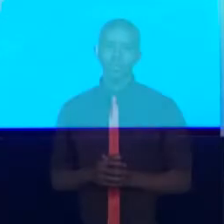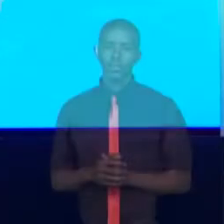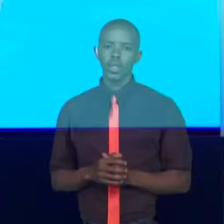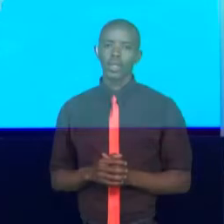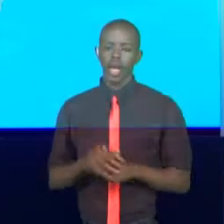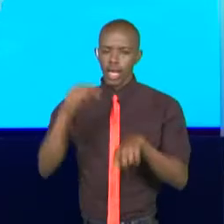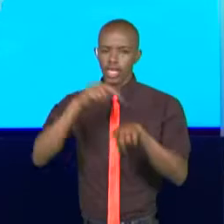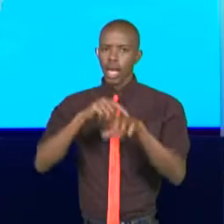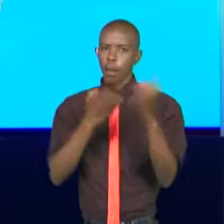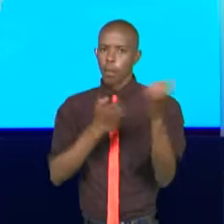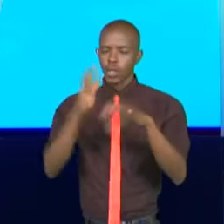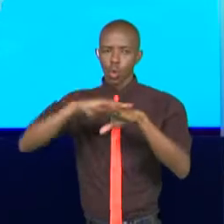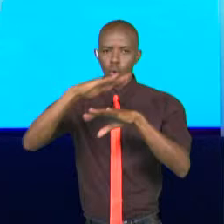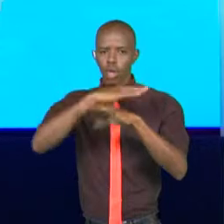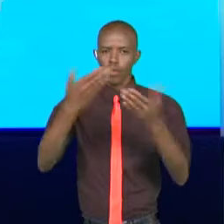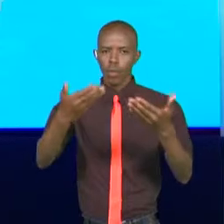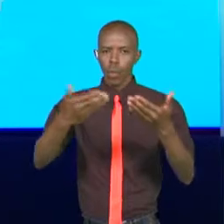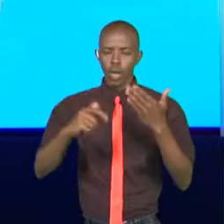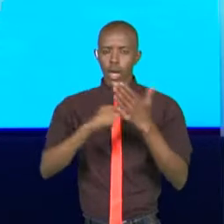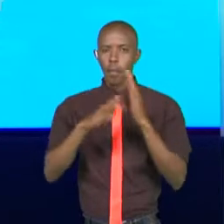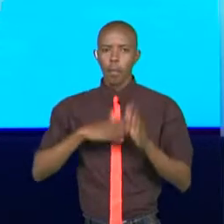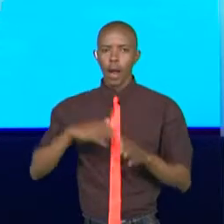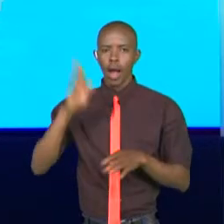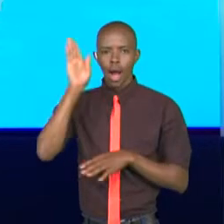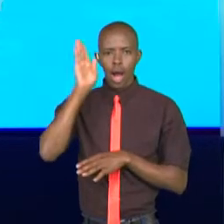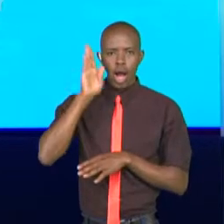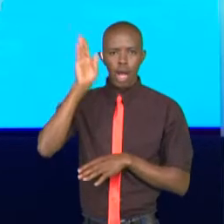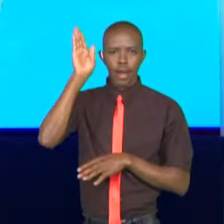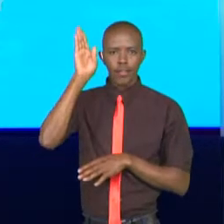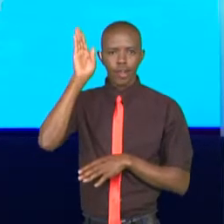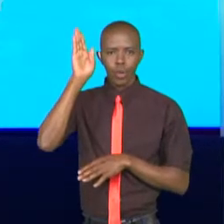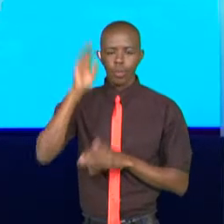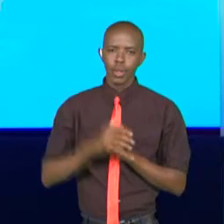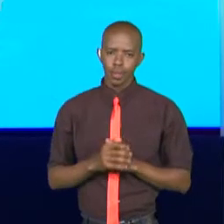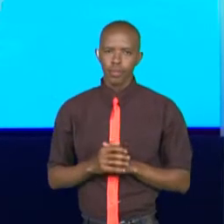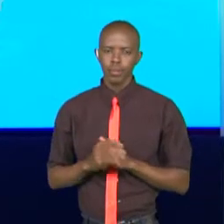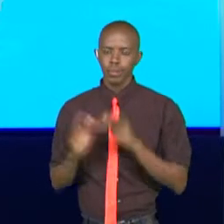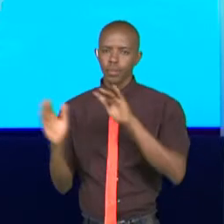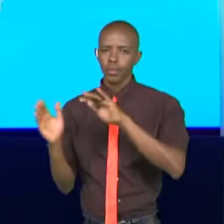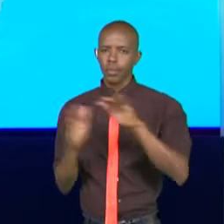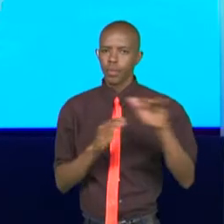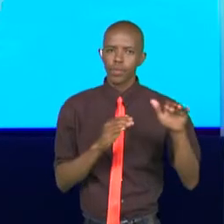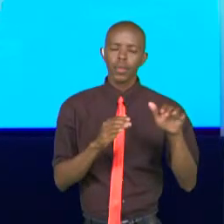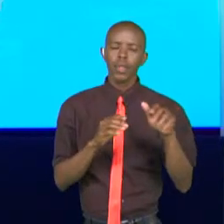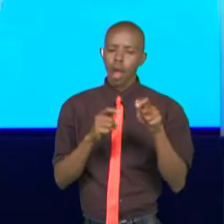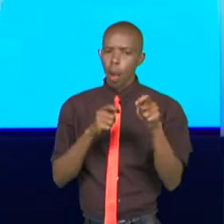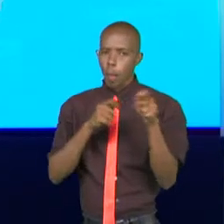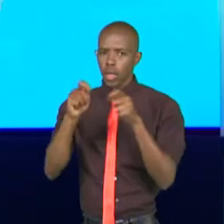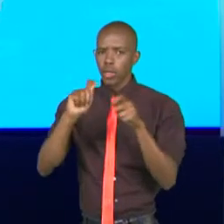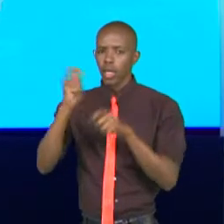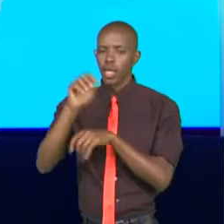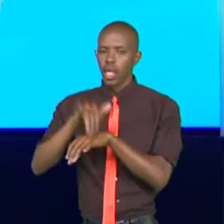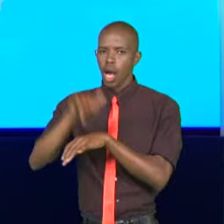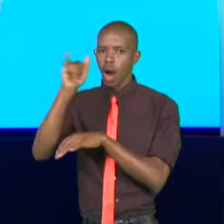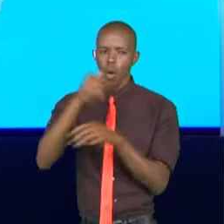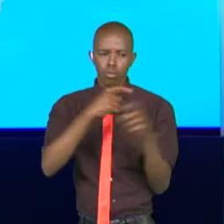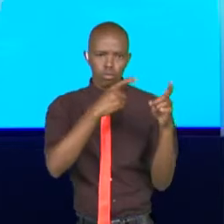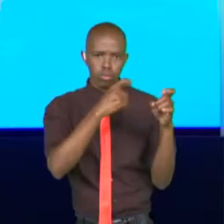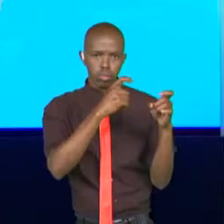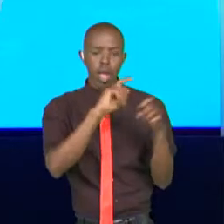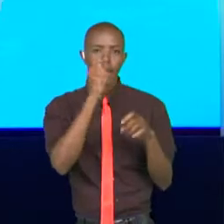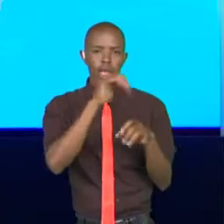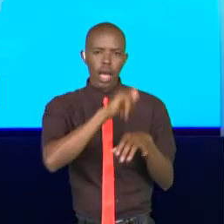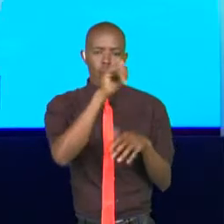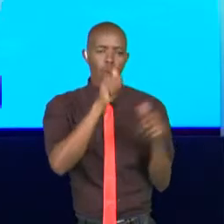time for business. Good evening and welcome. My name is Clifford Ndubi. Now, the management of the Kenya Airways has been accused by the Kenya